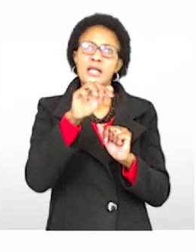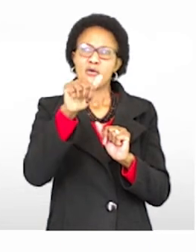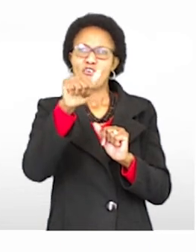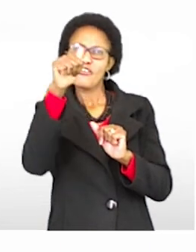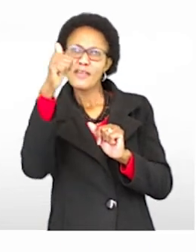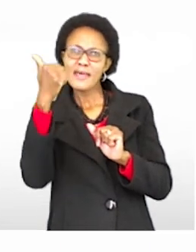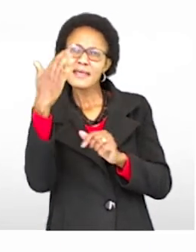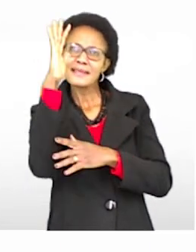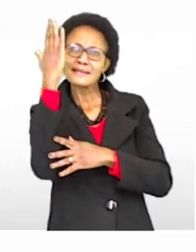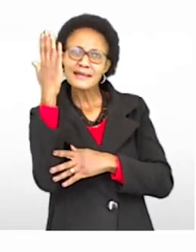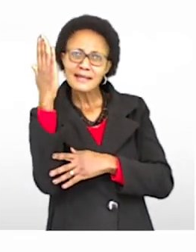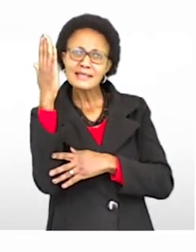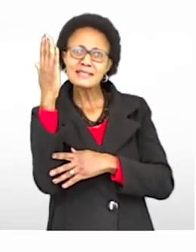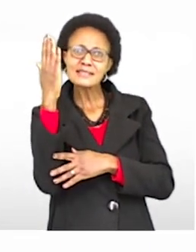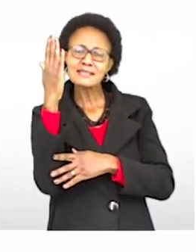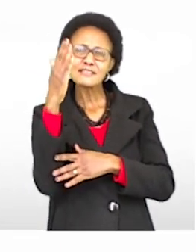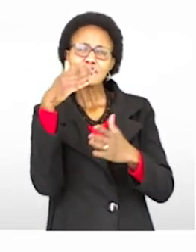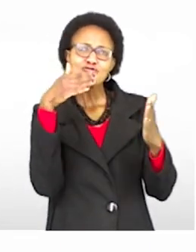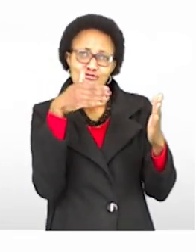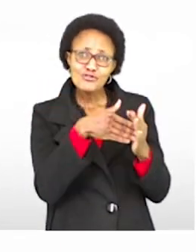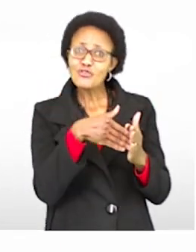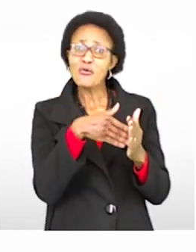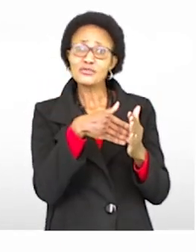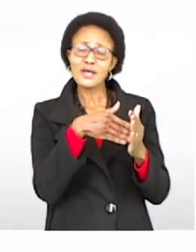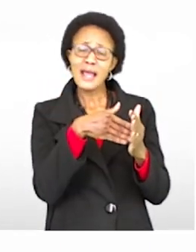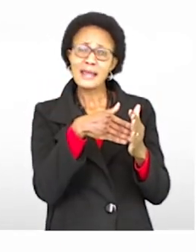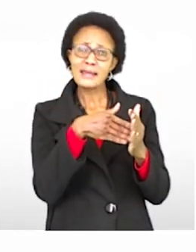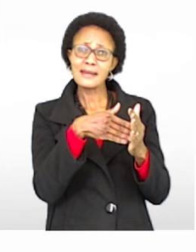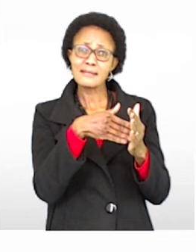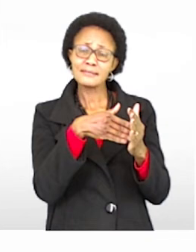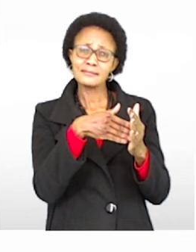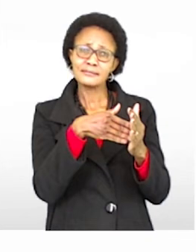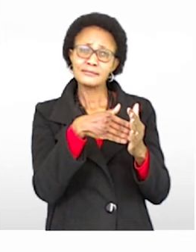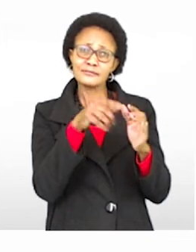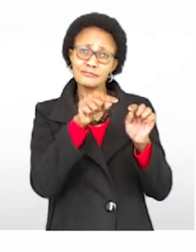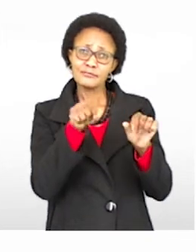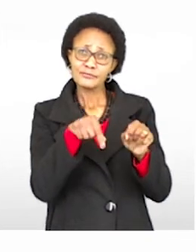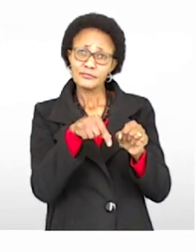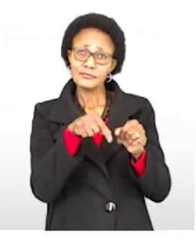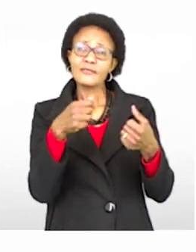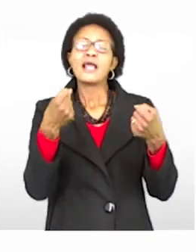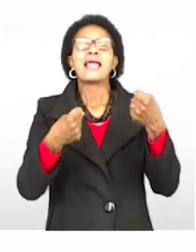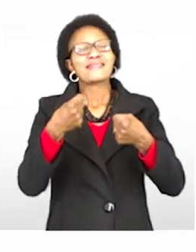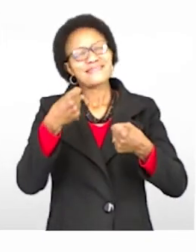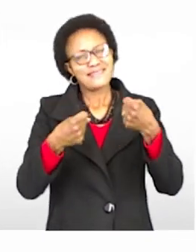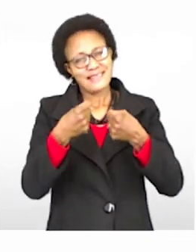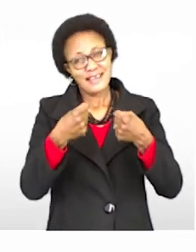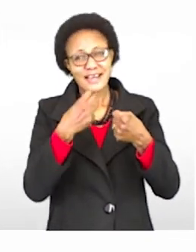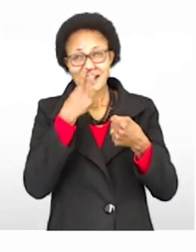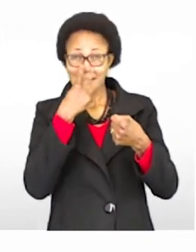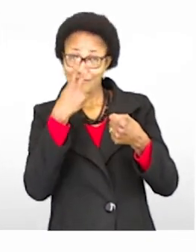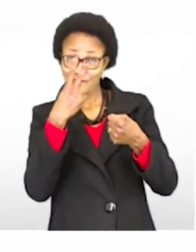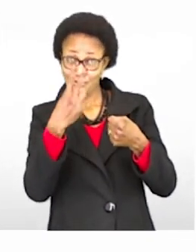like the trees that we can see, the stop signs that you can see, and the cars that you can